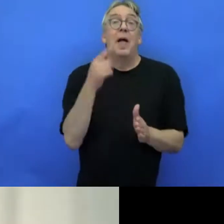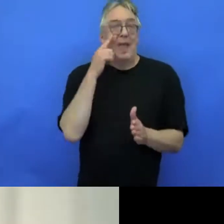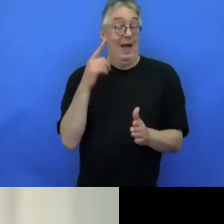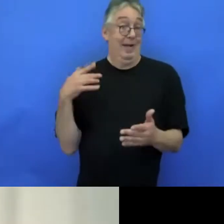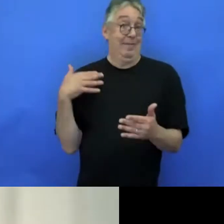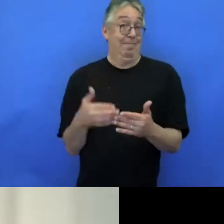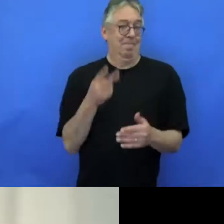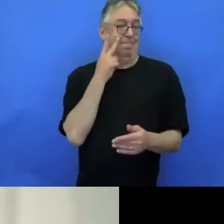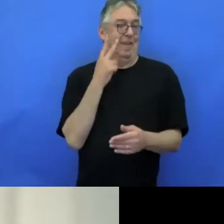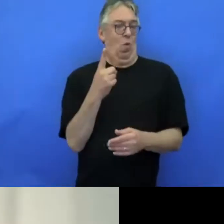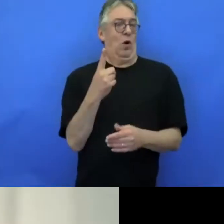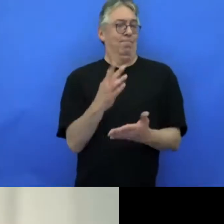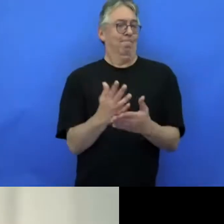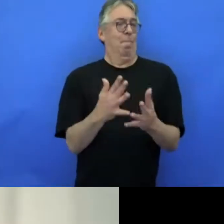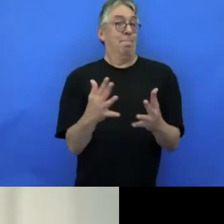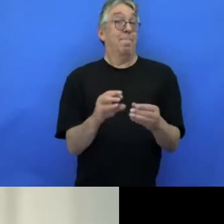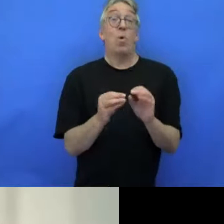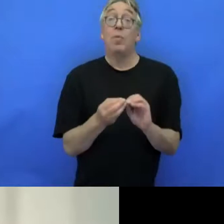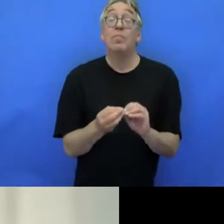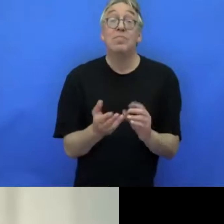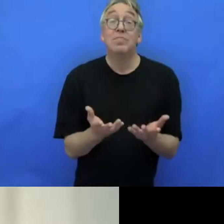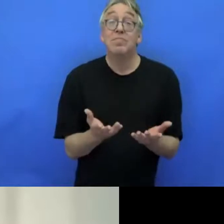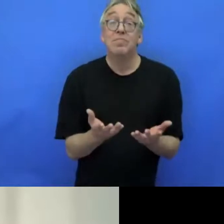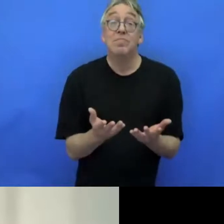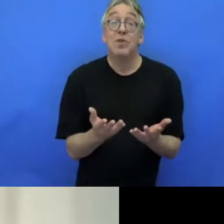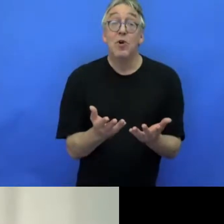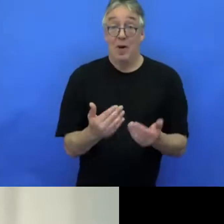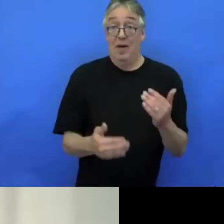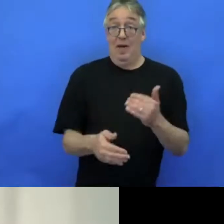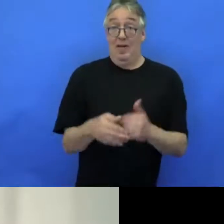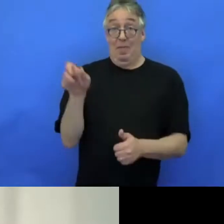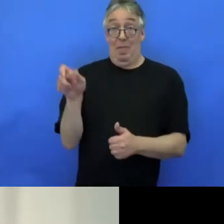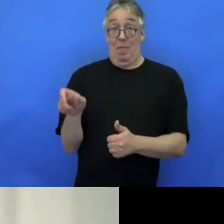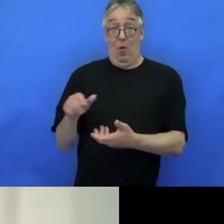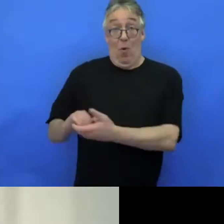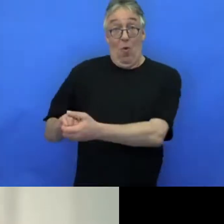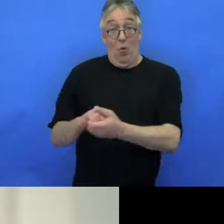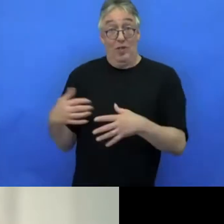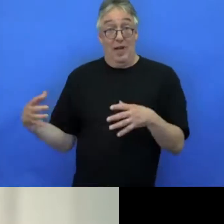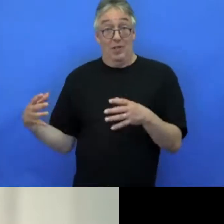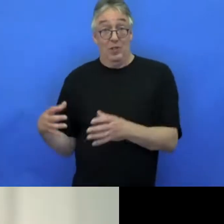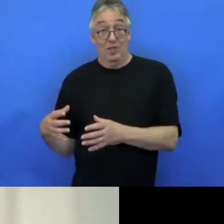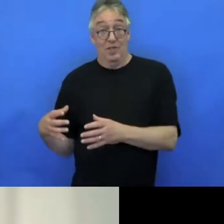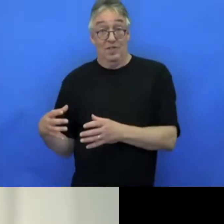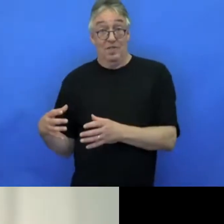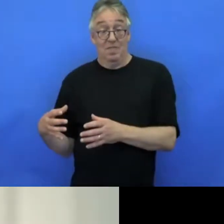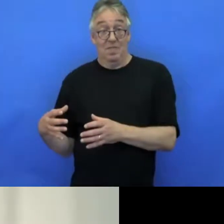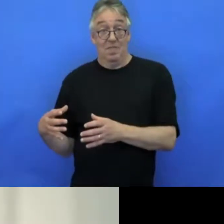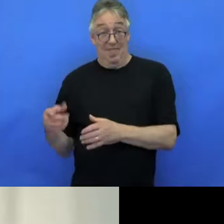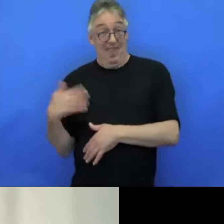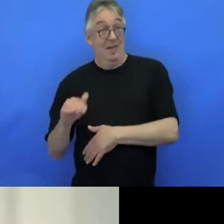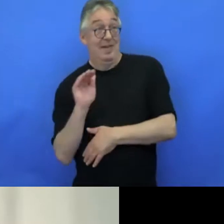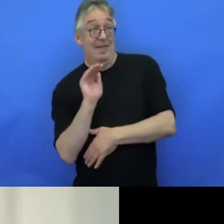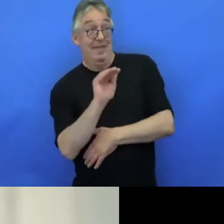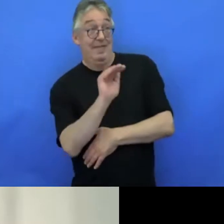many places is that organizations of persons with disabilities, when they've identified a need for